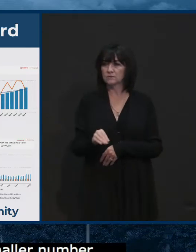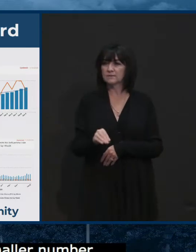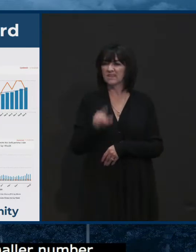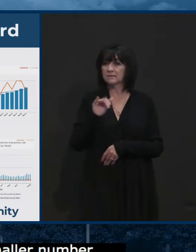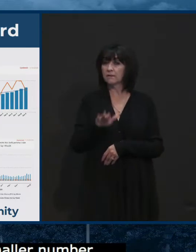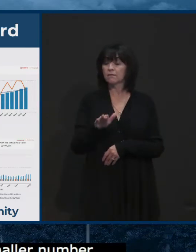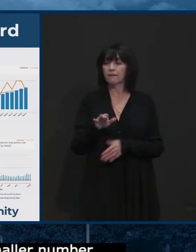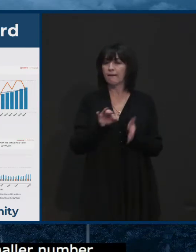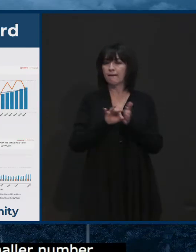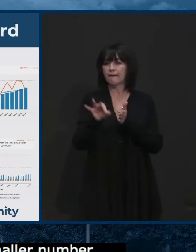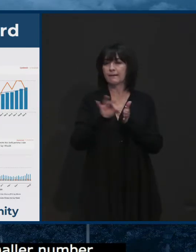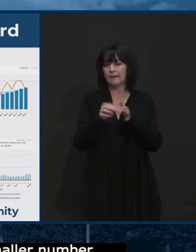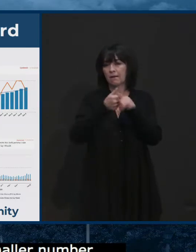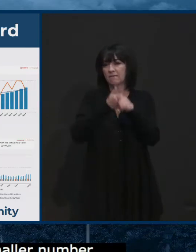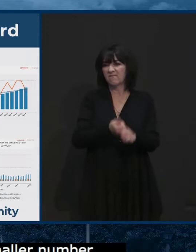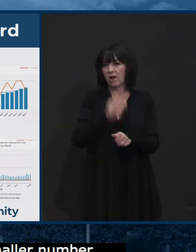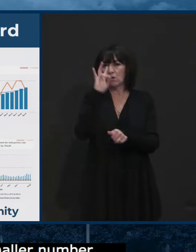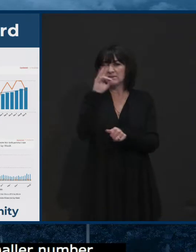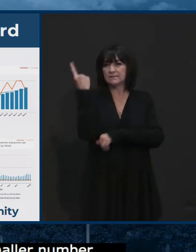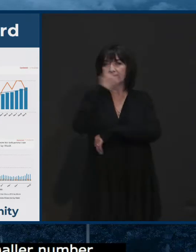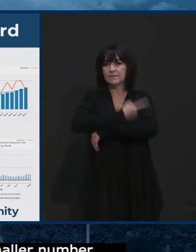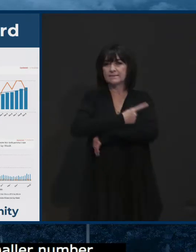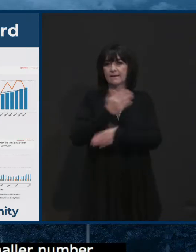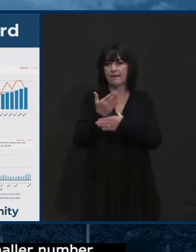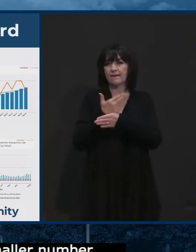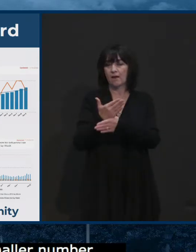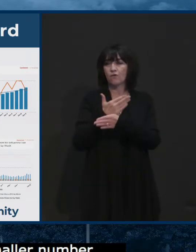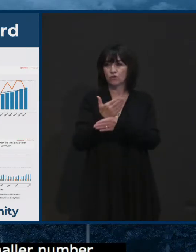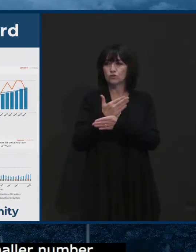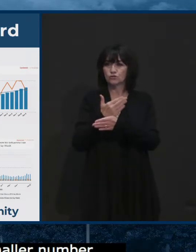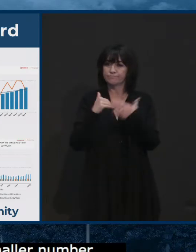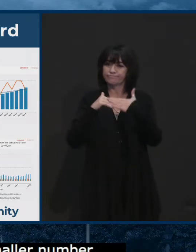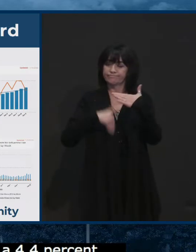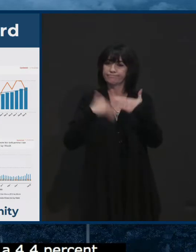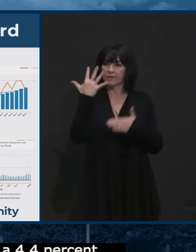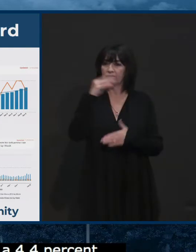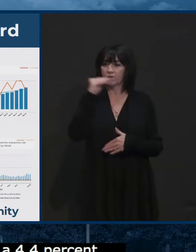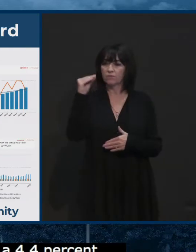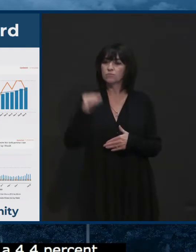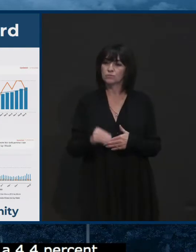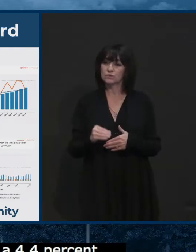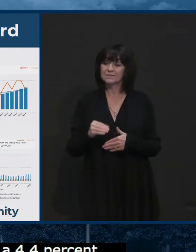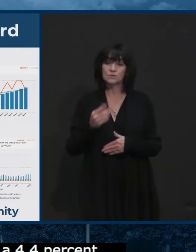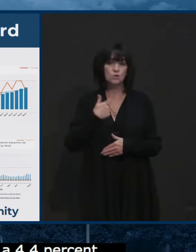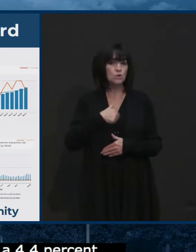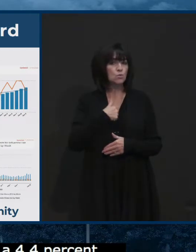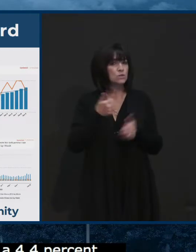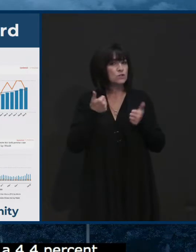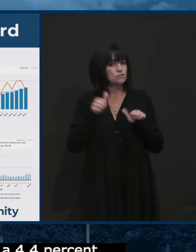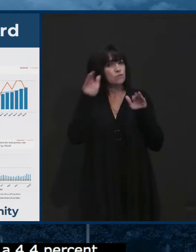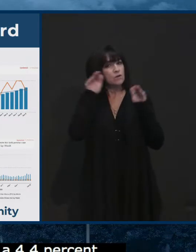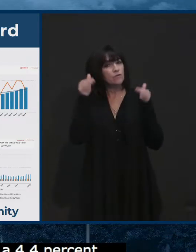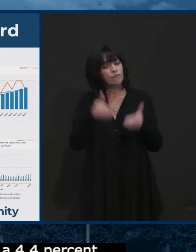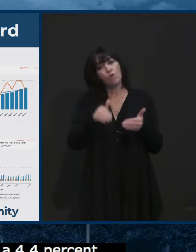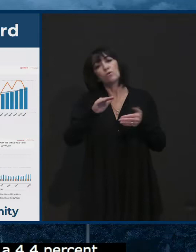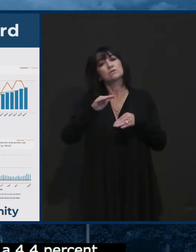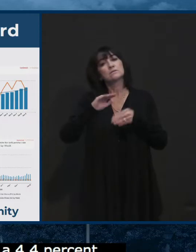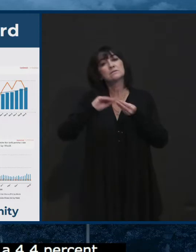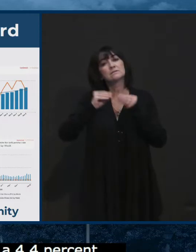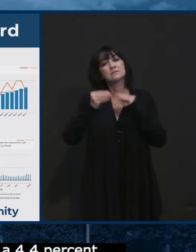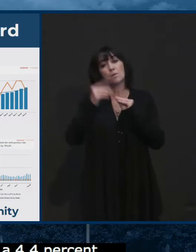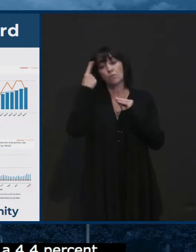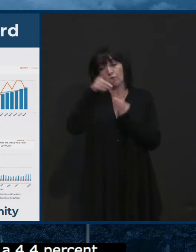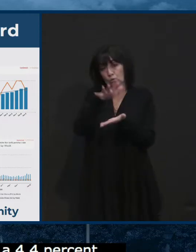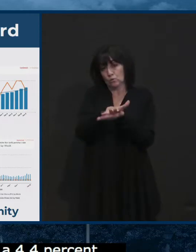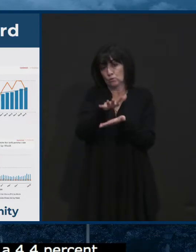average, under 5%. We'll talk about gating criteria for schools, and